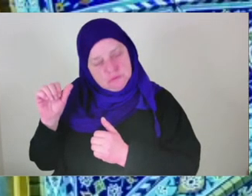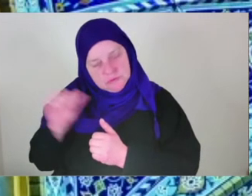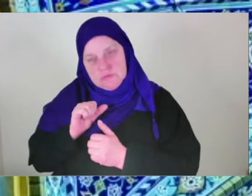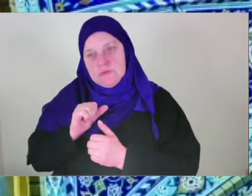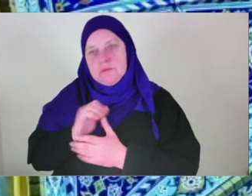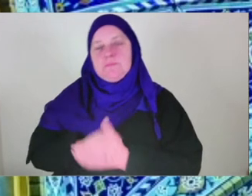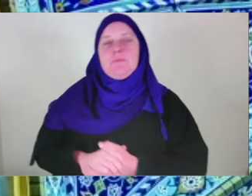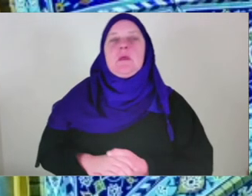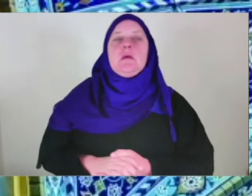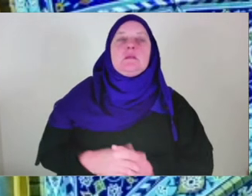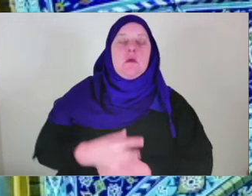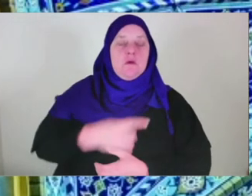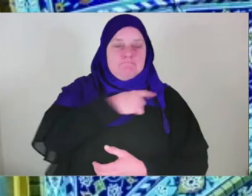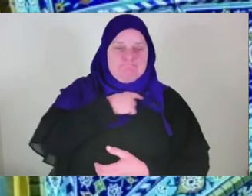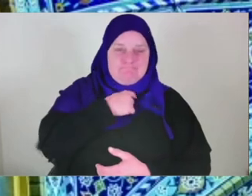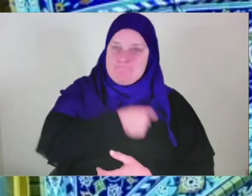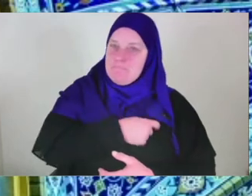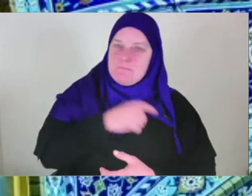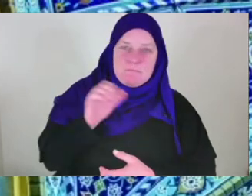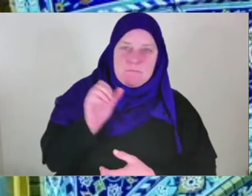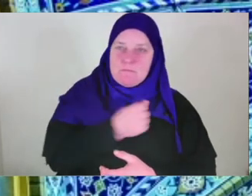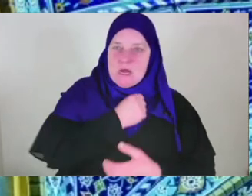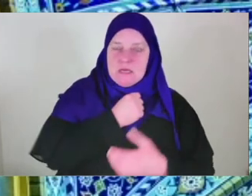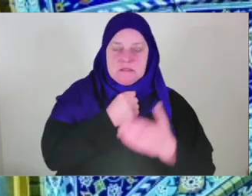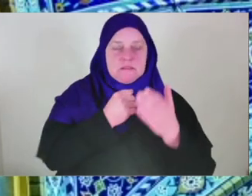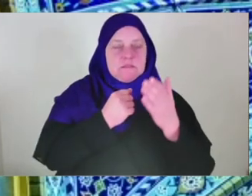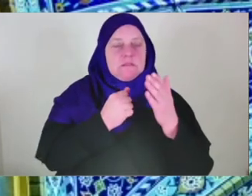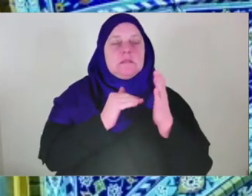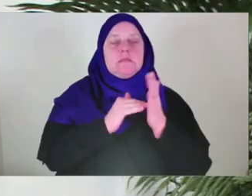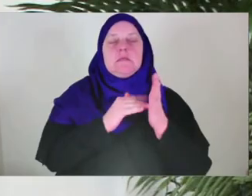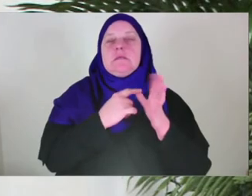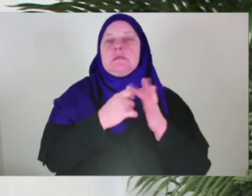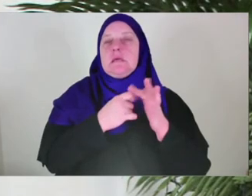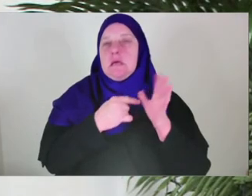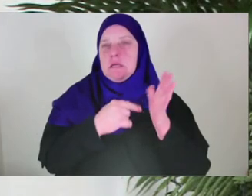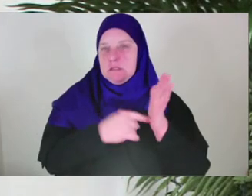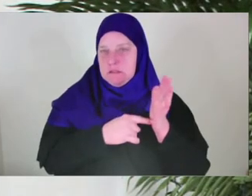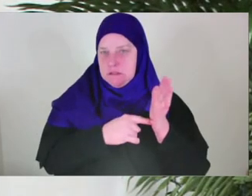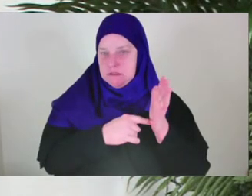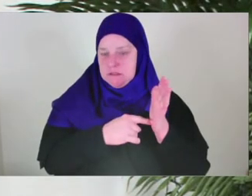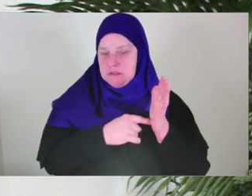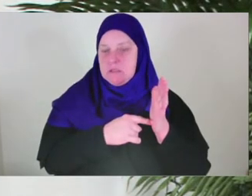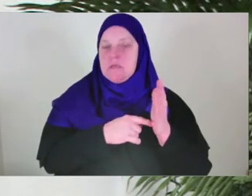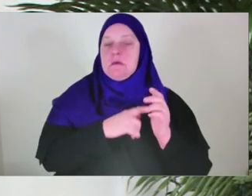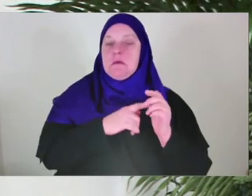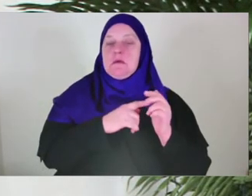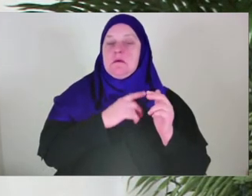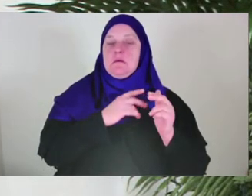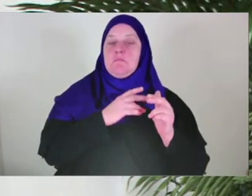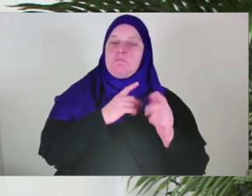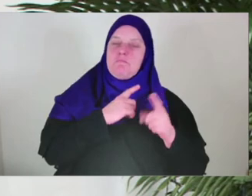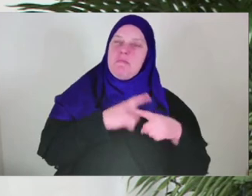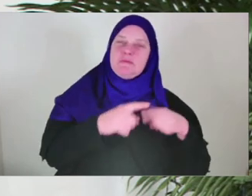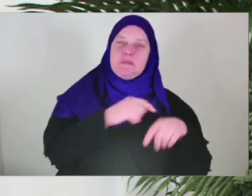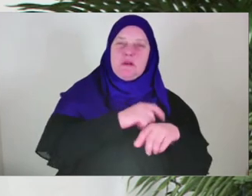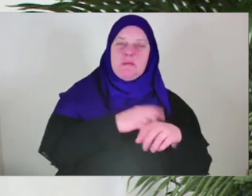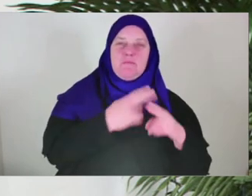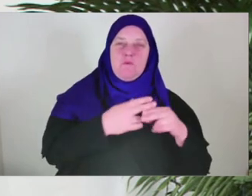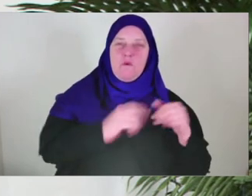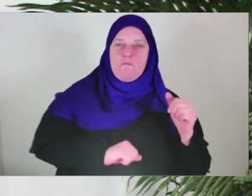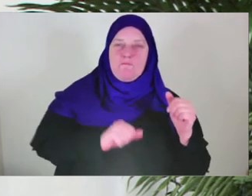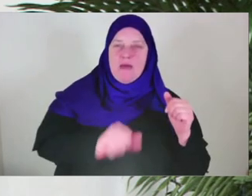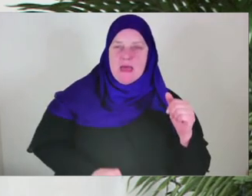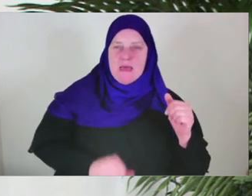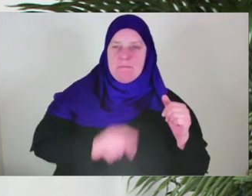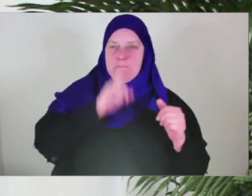obligatory zakat applies mainly to the farmers. So, Sheikh, you've made an interesting point there about the farmers. And